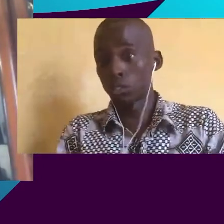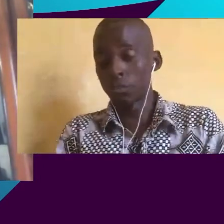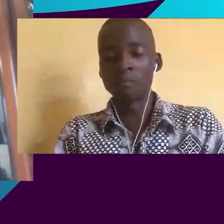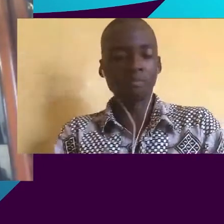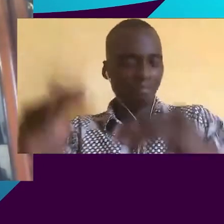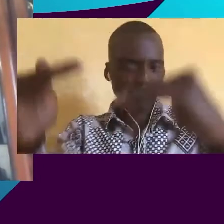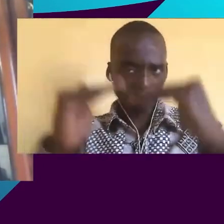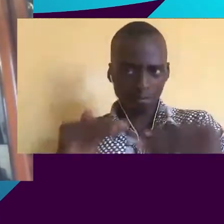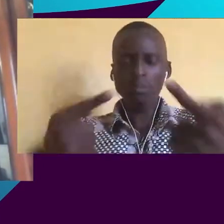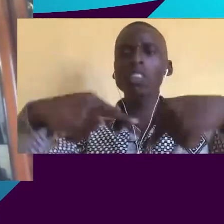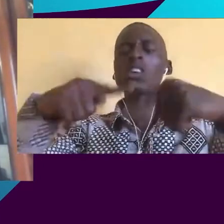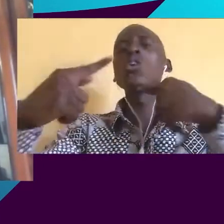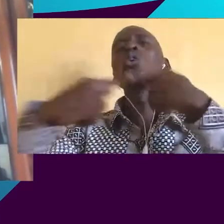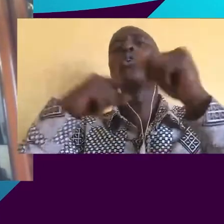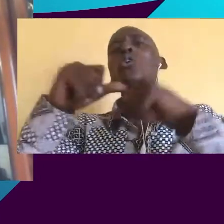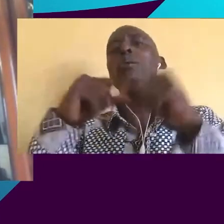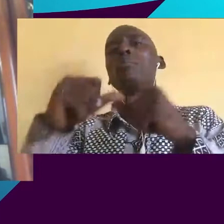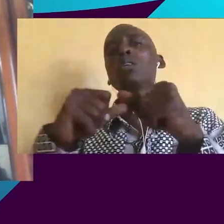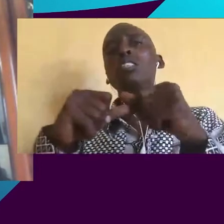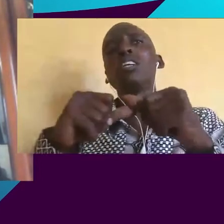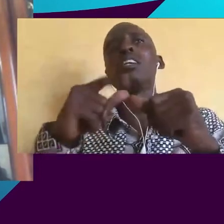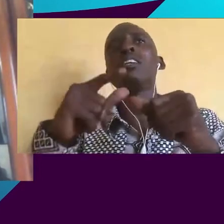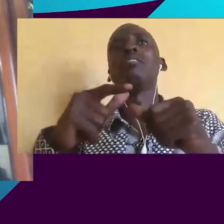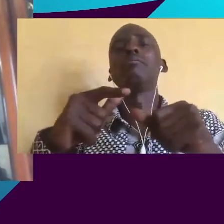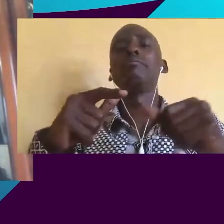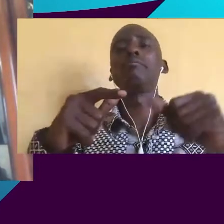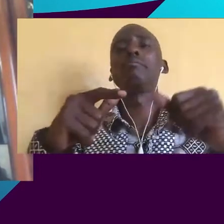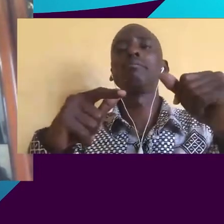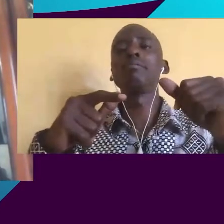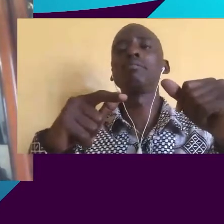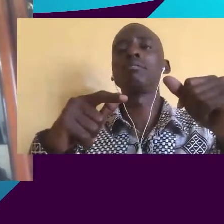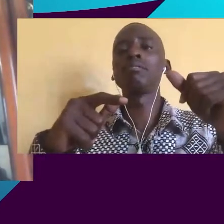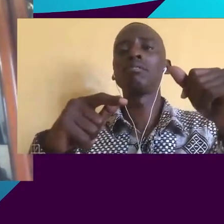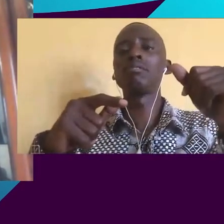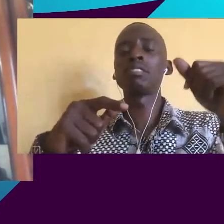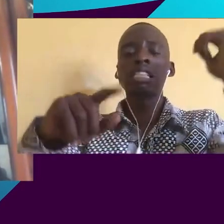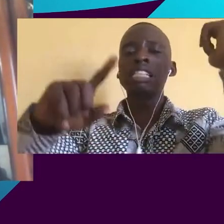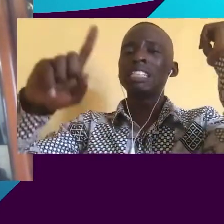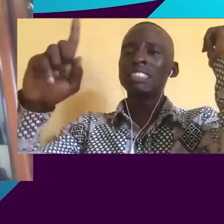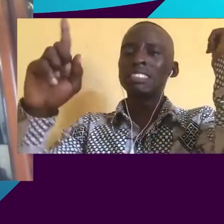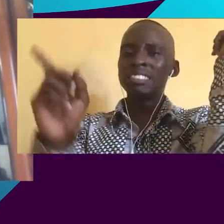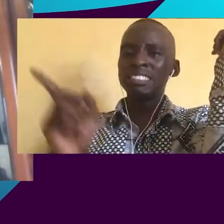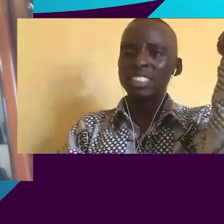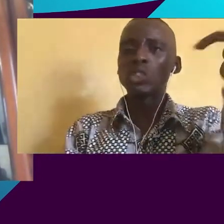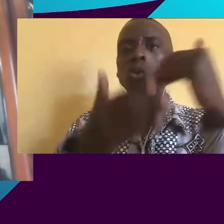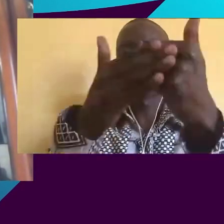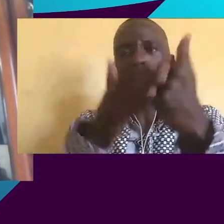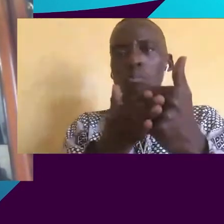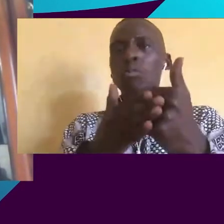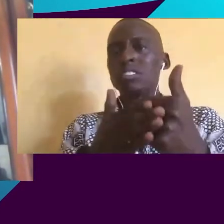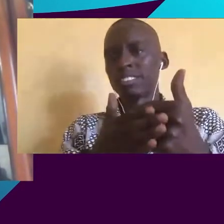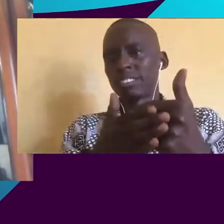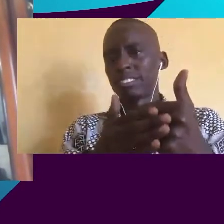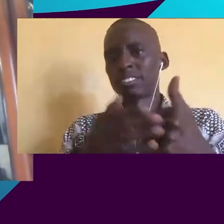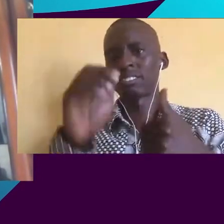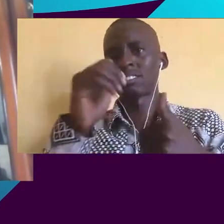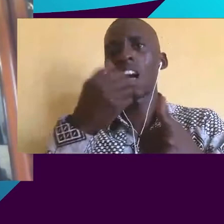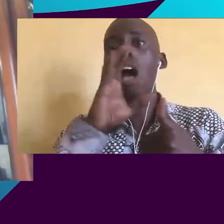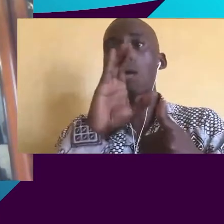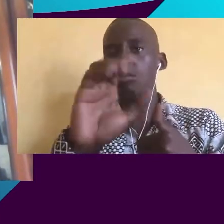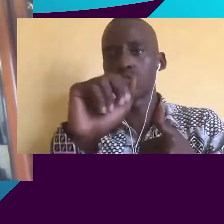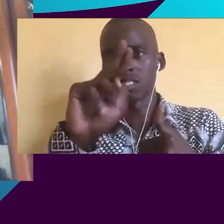what I would call sexual exploitation, abuse, and harassment. If you look at all